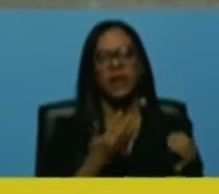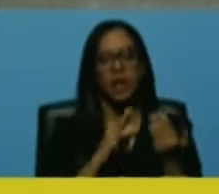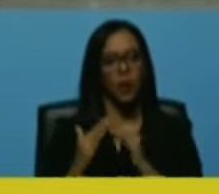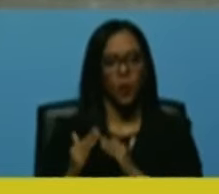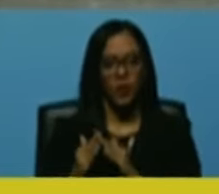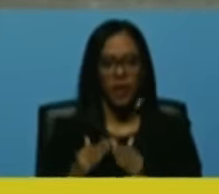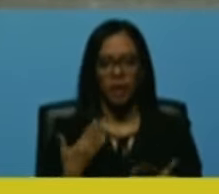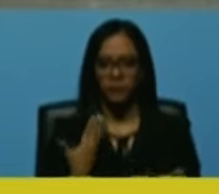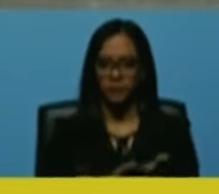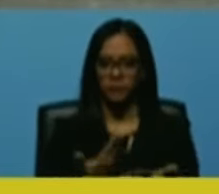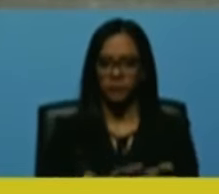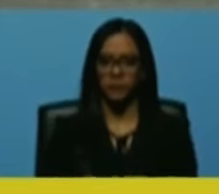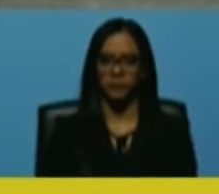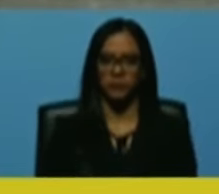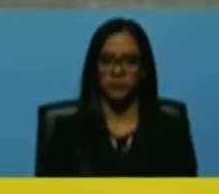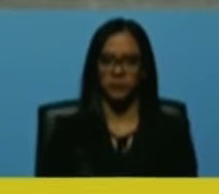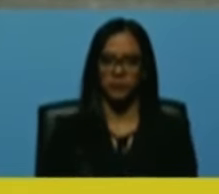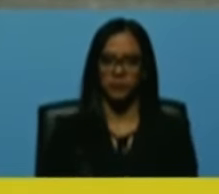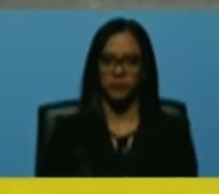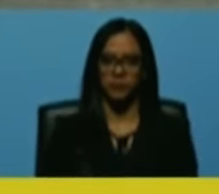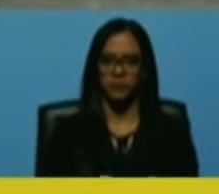in play.